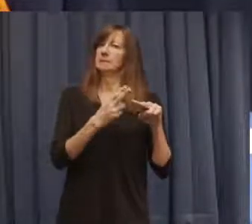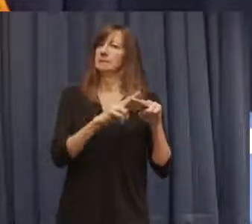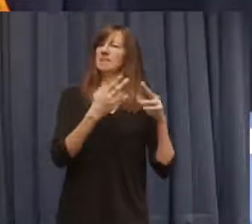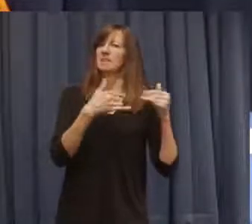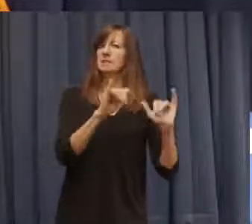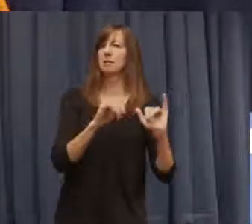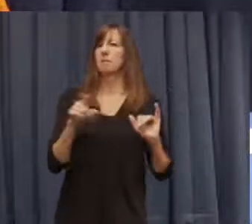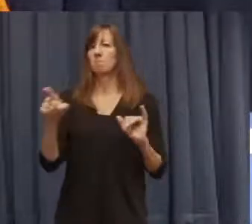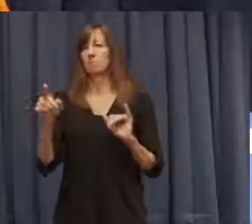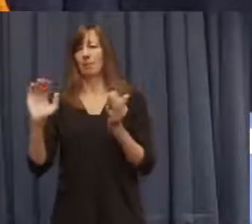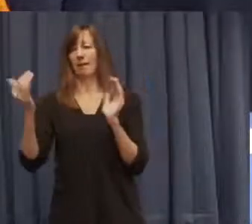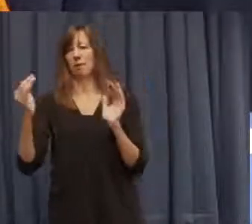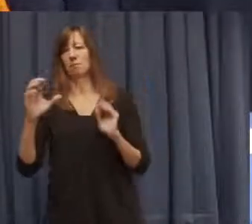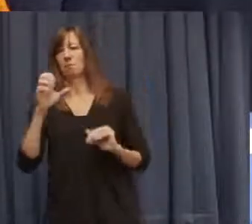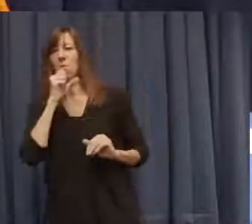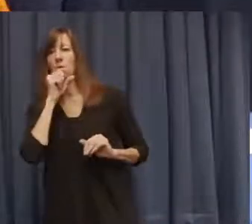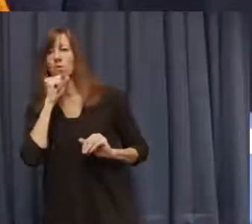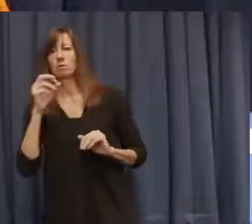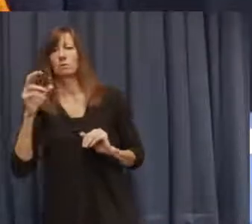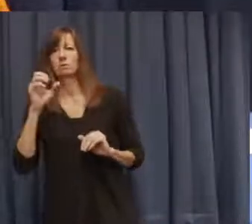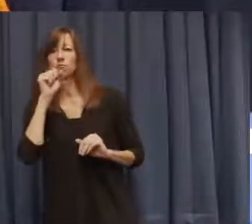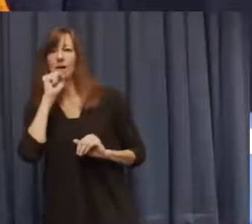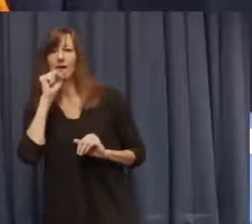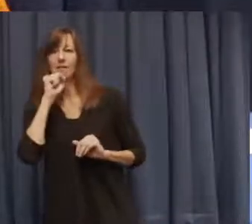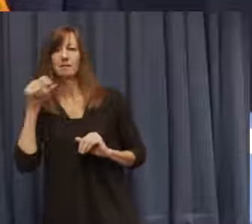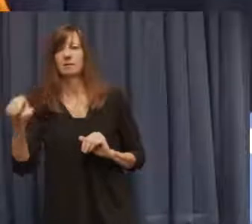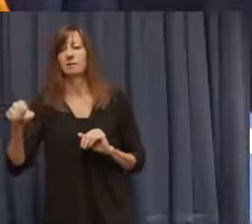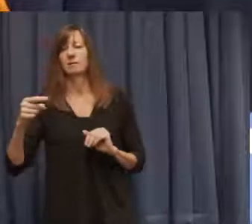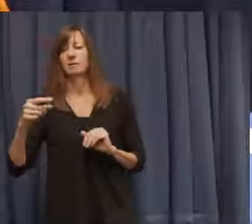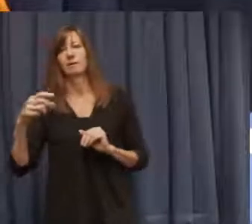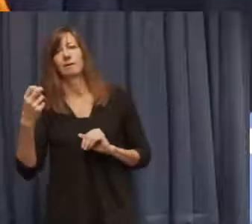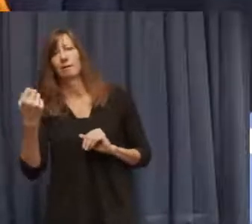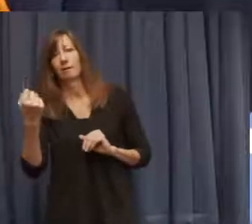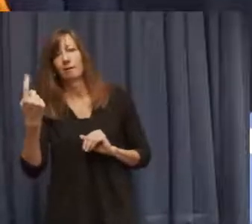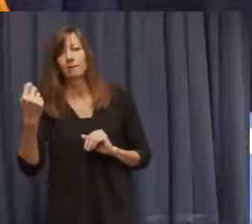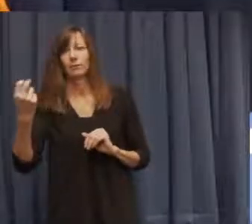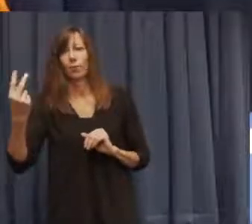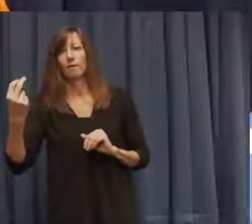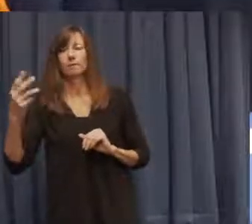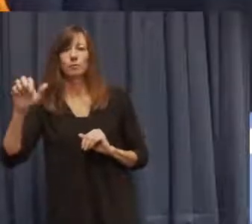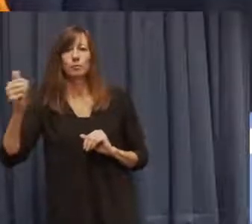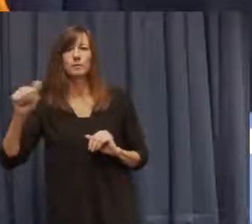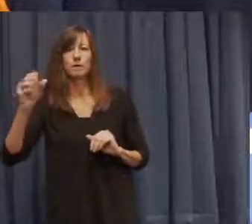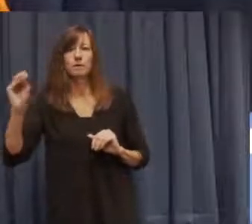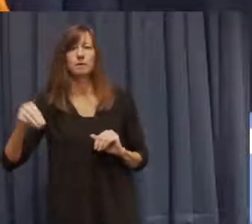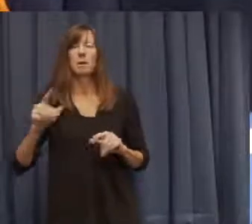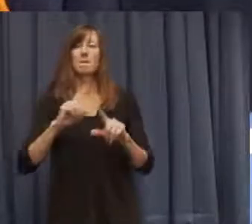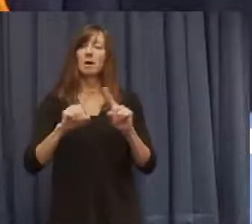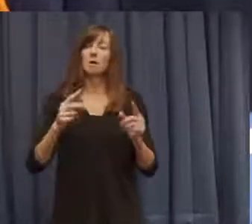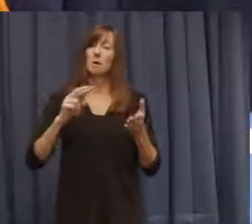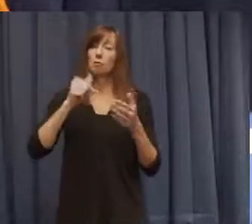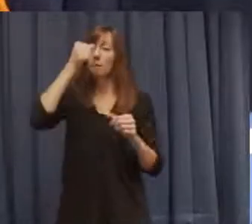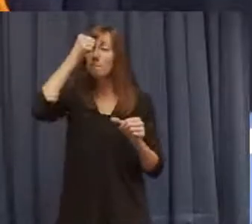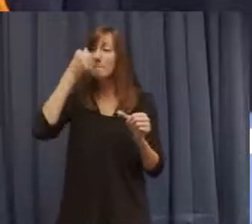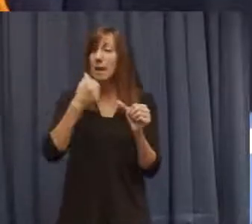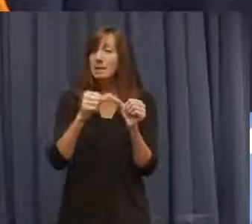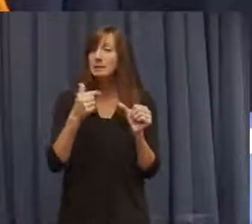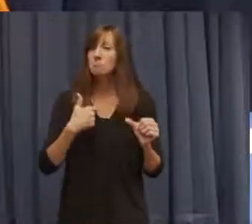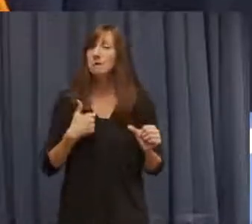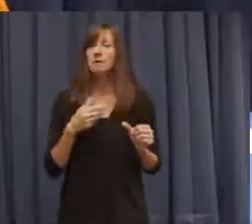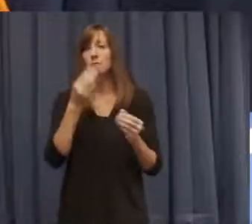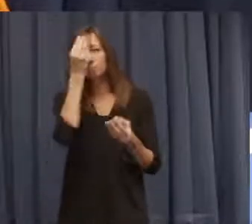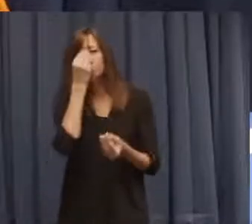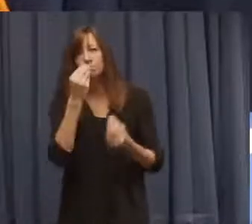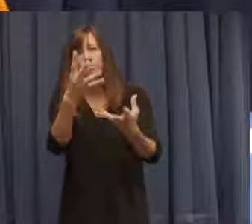I think needs to be to all of us, is just a reminder that we absolutely have to stay vigilant when we